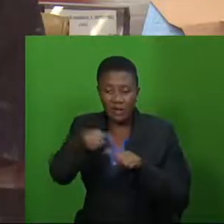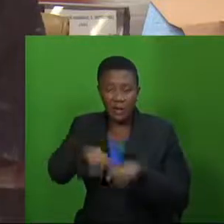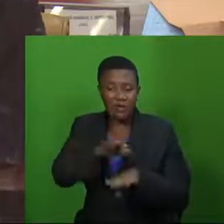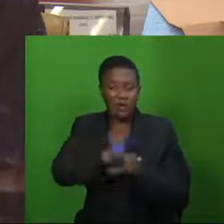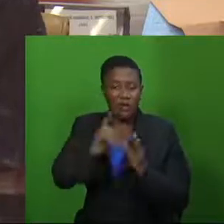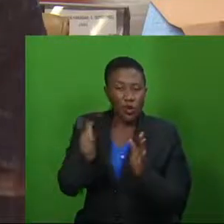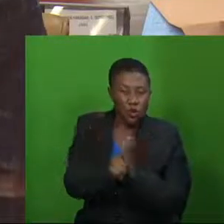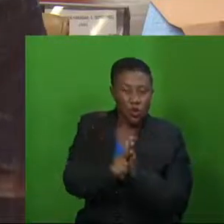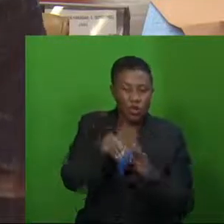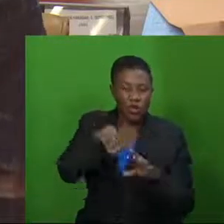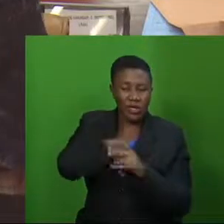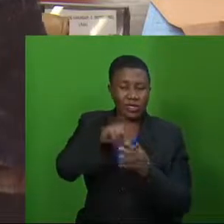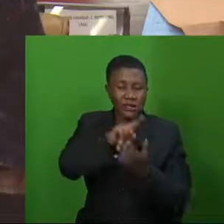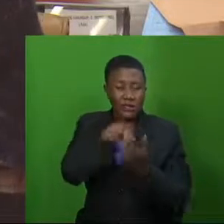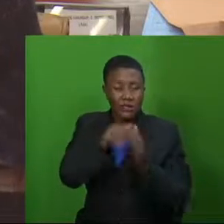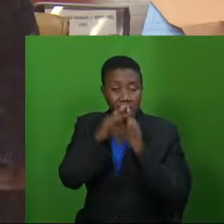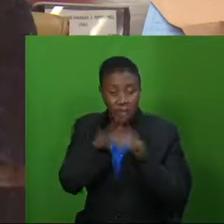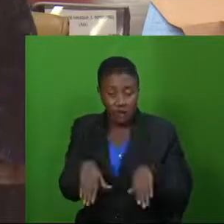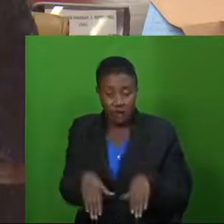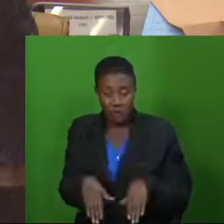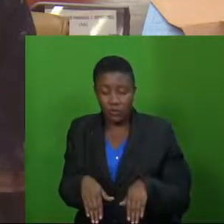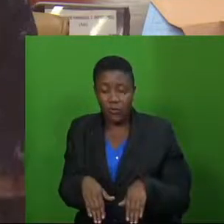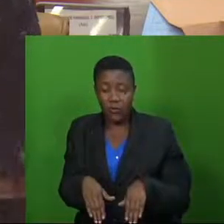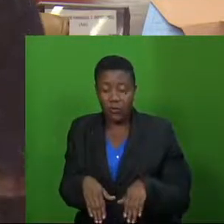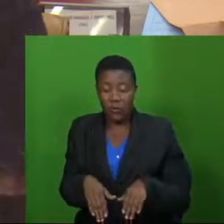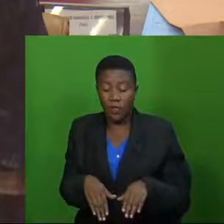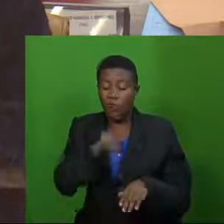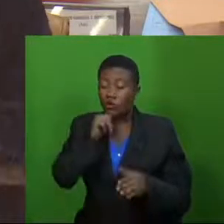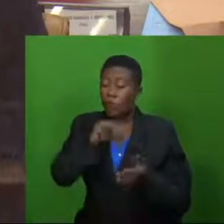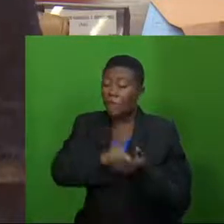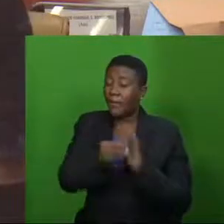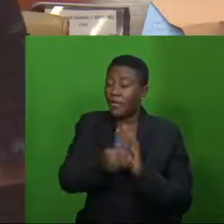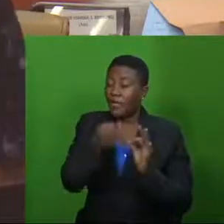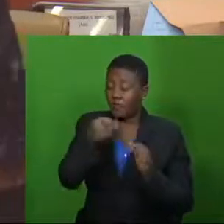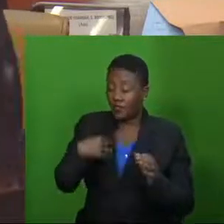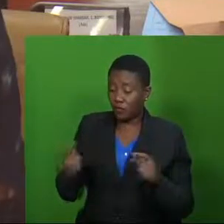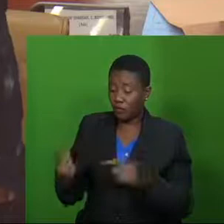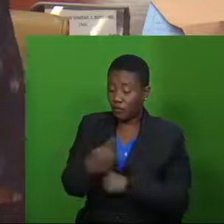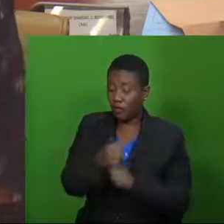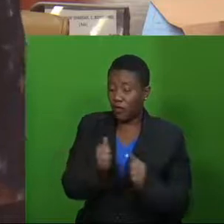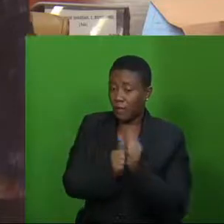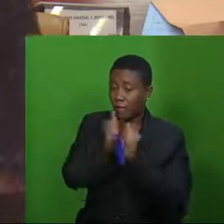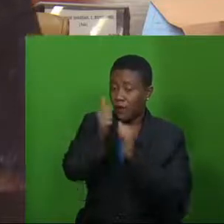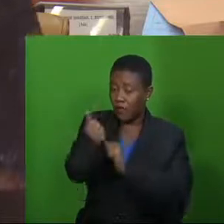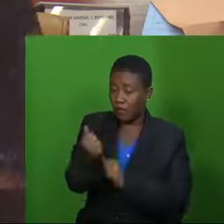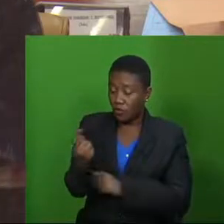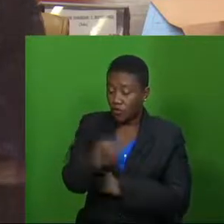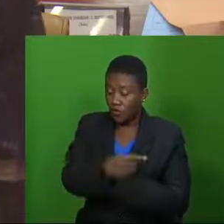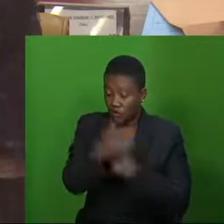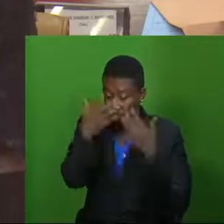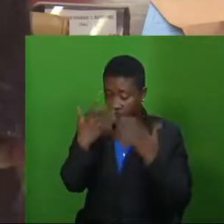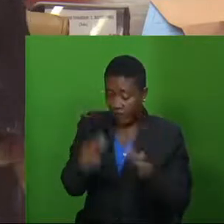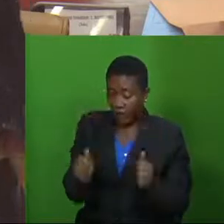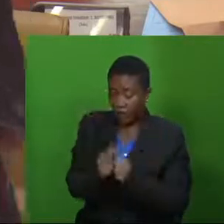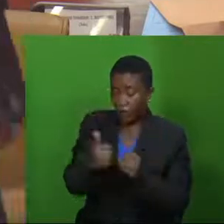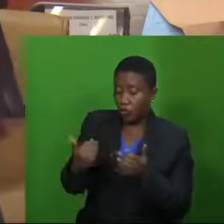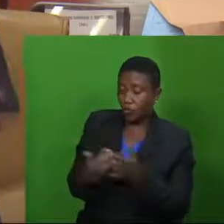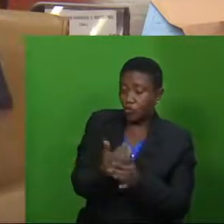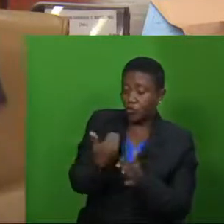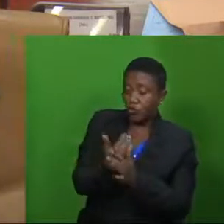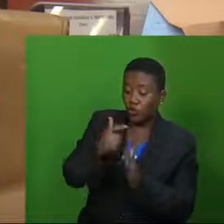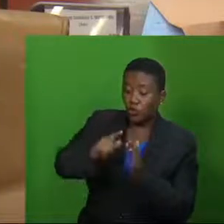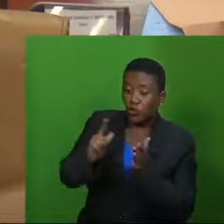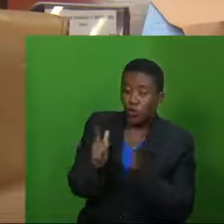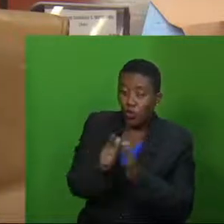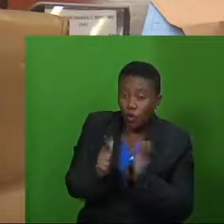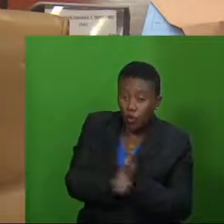shall not be that once we pass it today and finish with the new standing orders, from time to time, they should not be